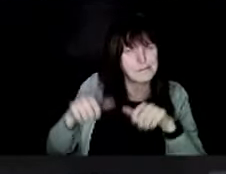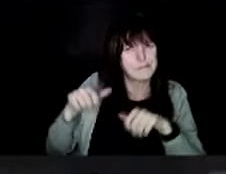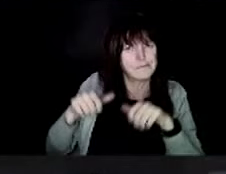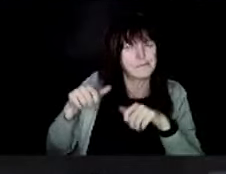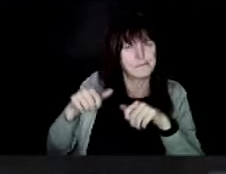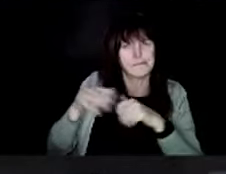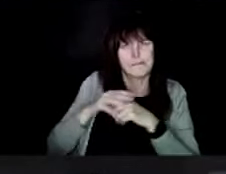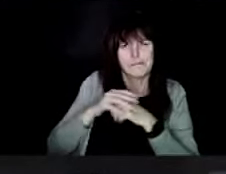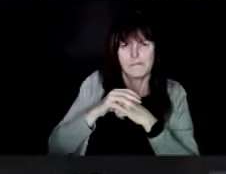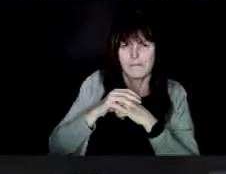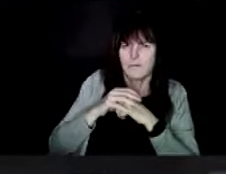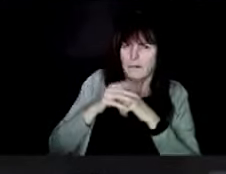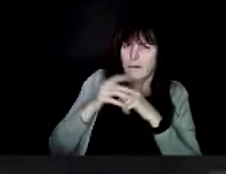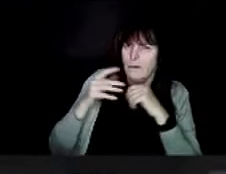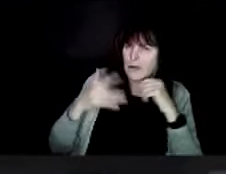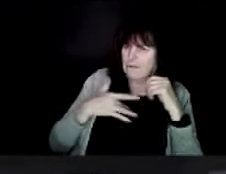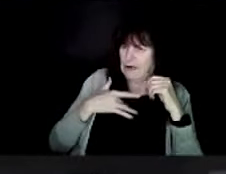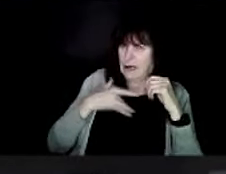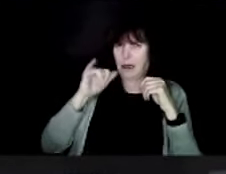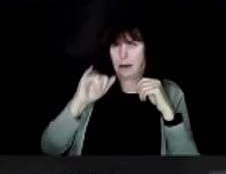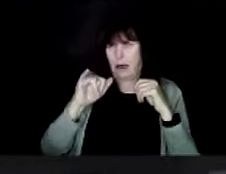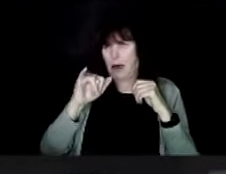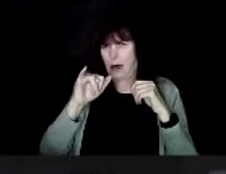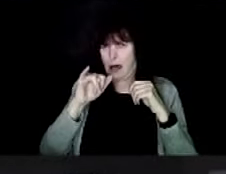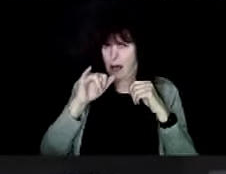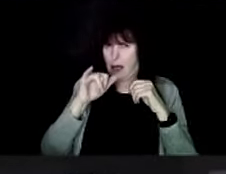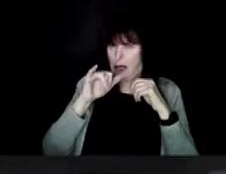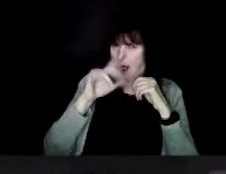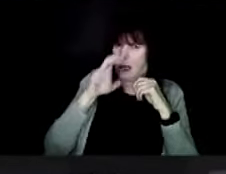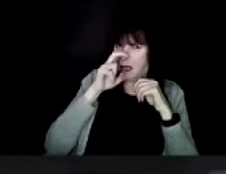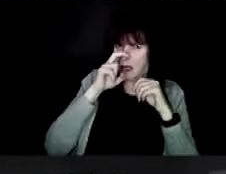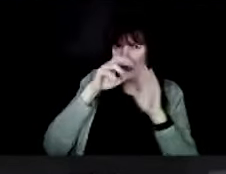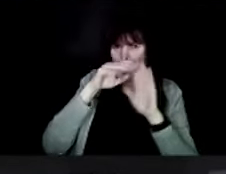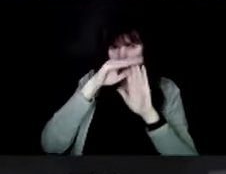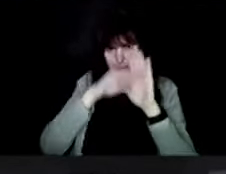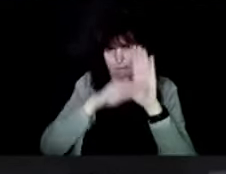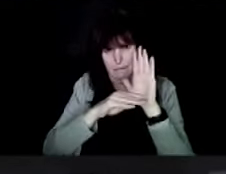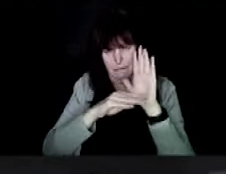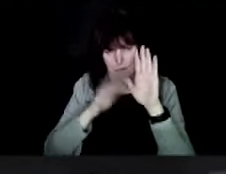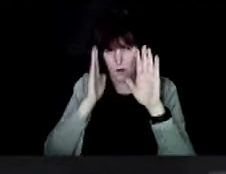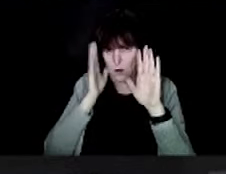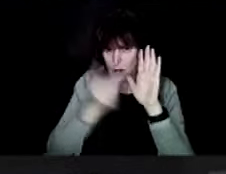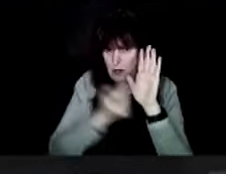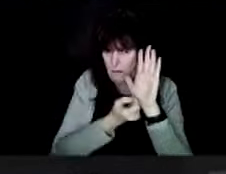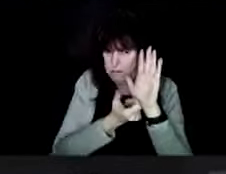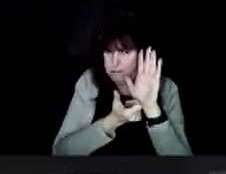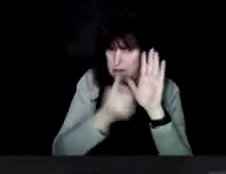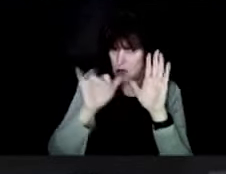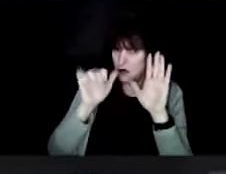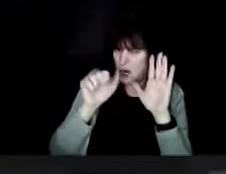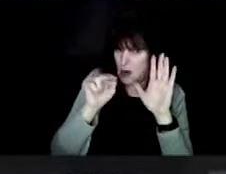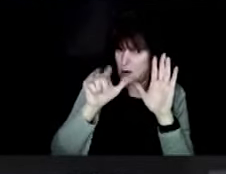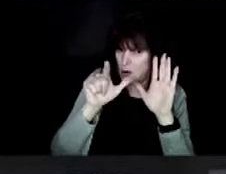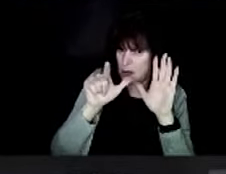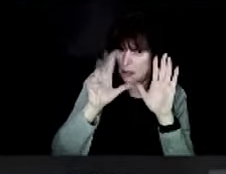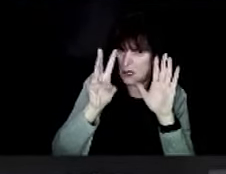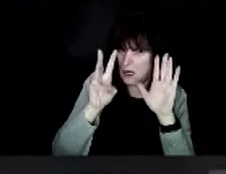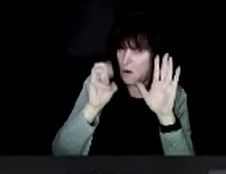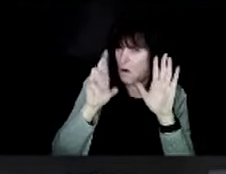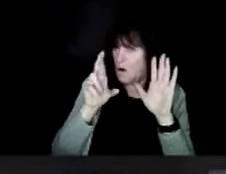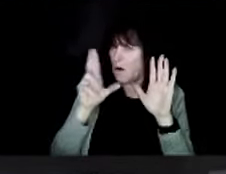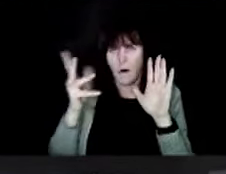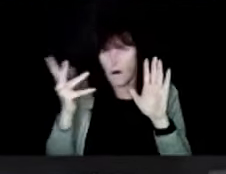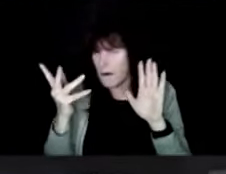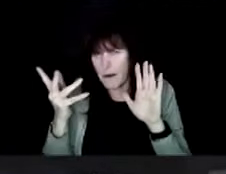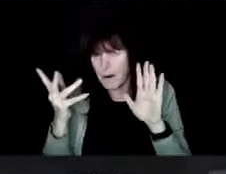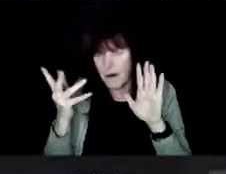on January 26th. So if you could answer that in the follow-up here, that would be great. But you also mentioned next week, and I was speaking